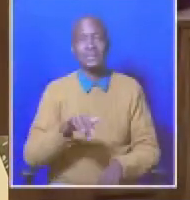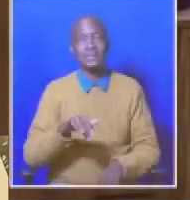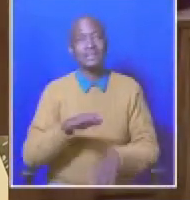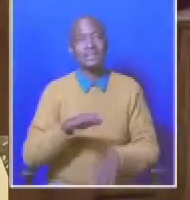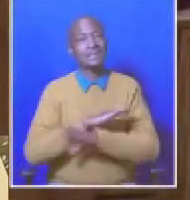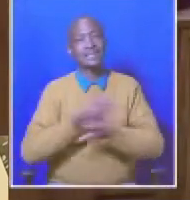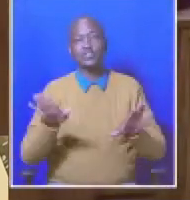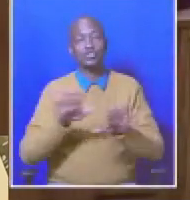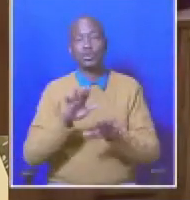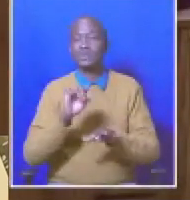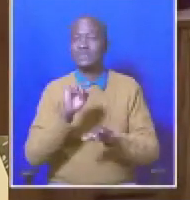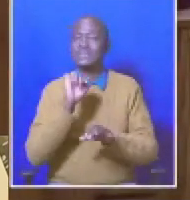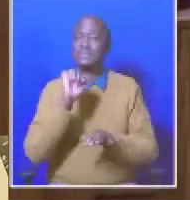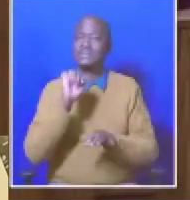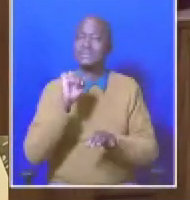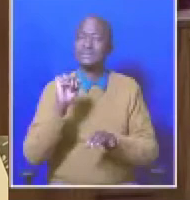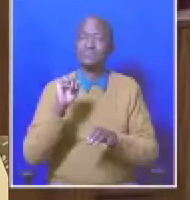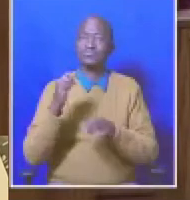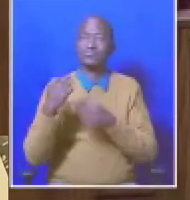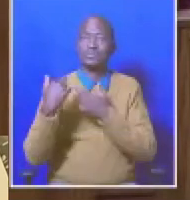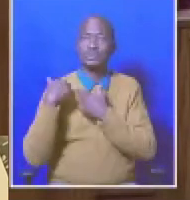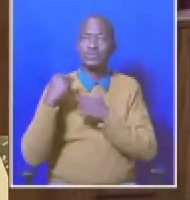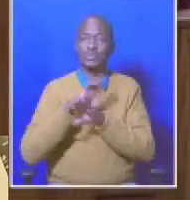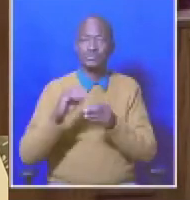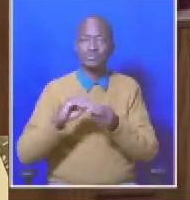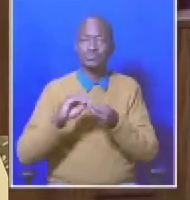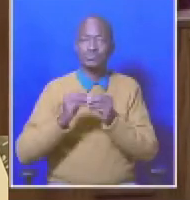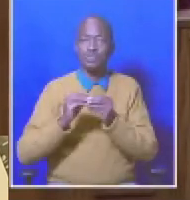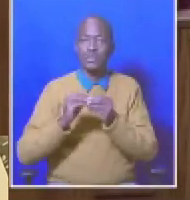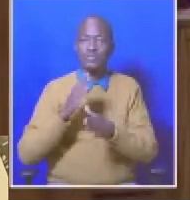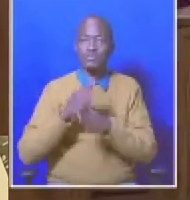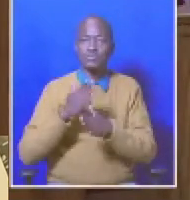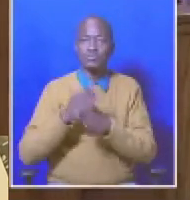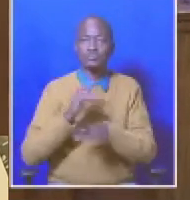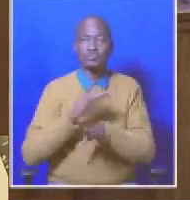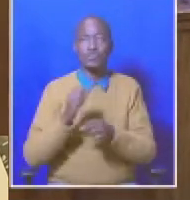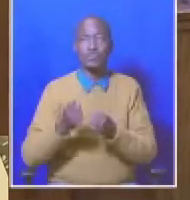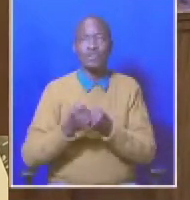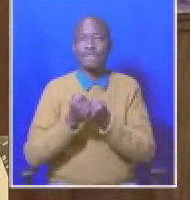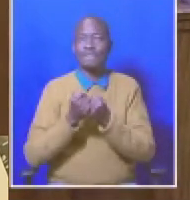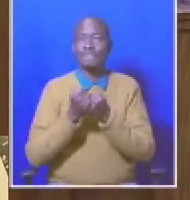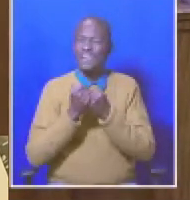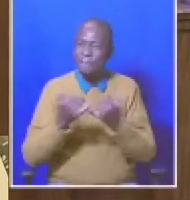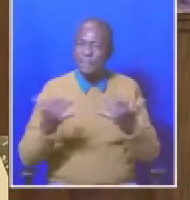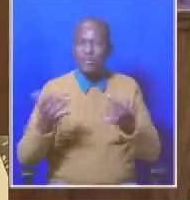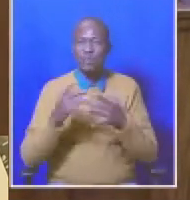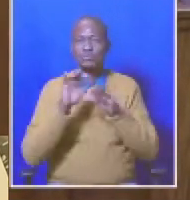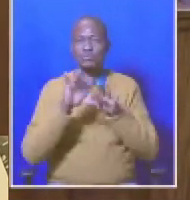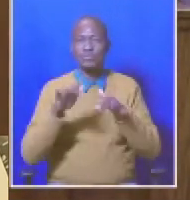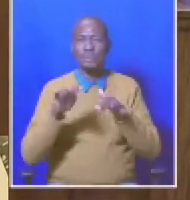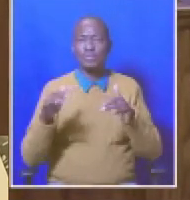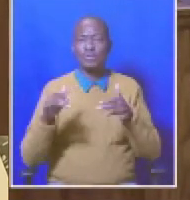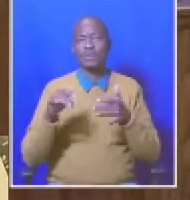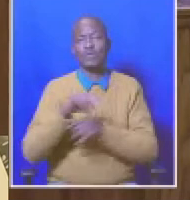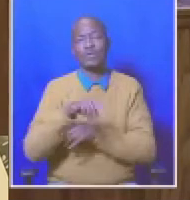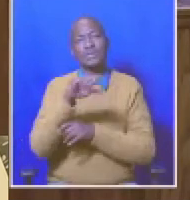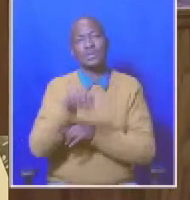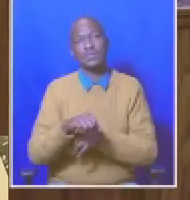its responsibility to create jobs for the millions of unemployed people of South